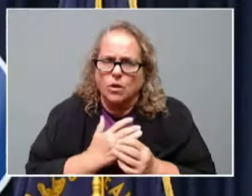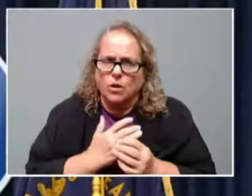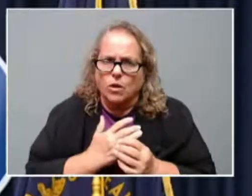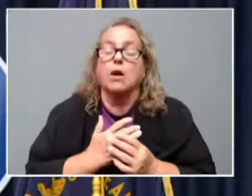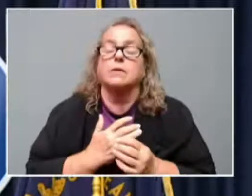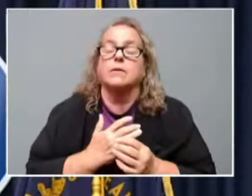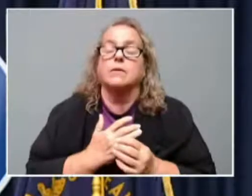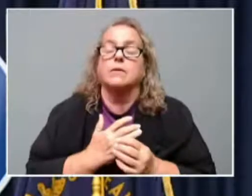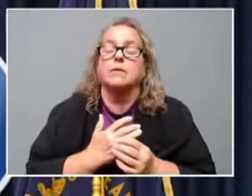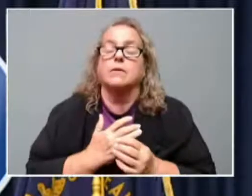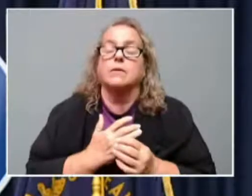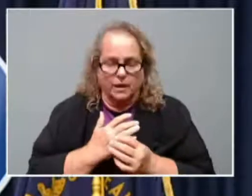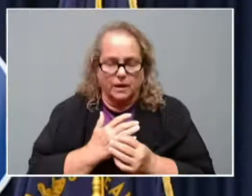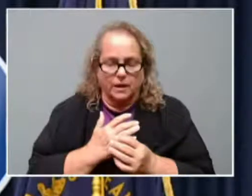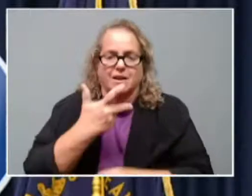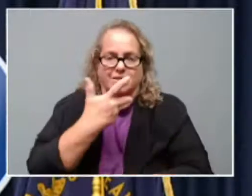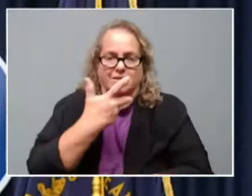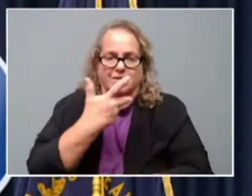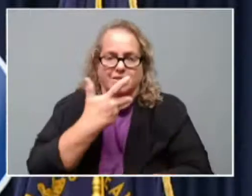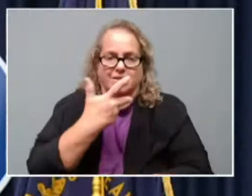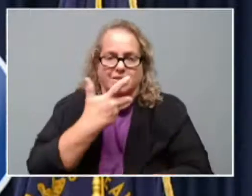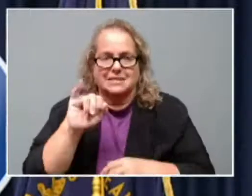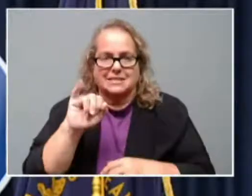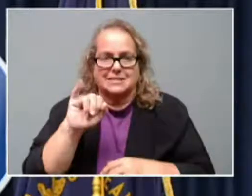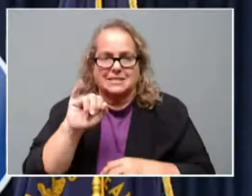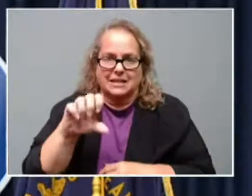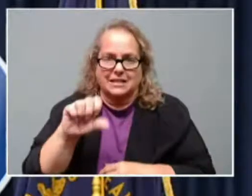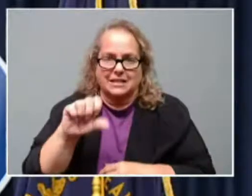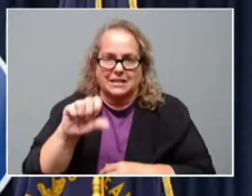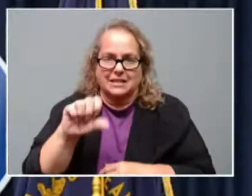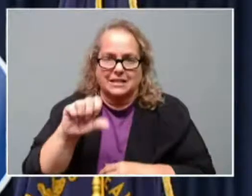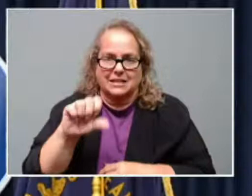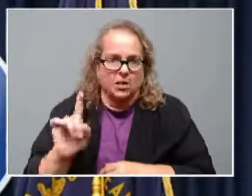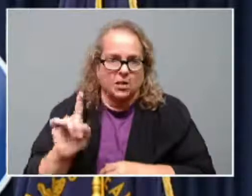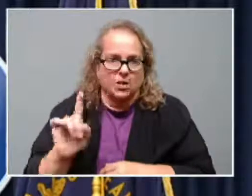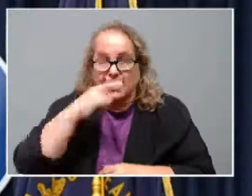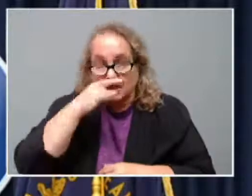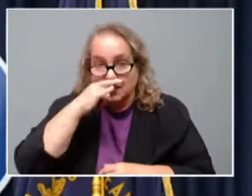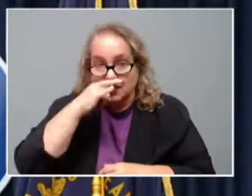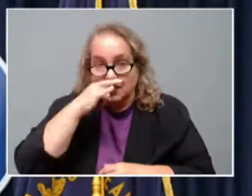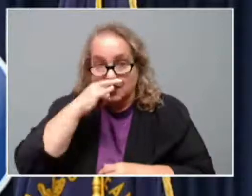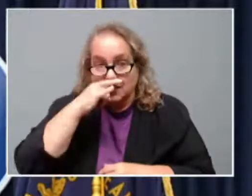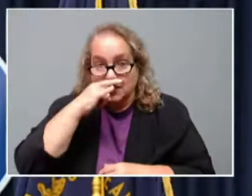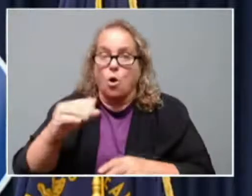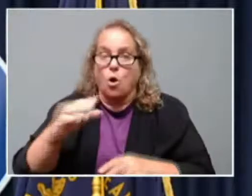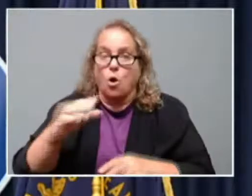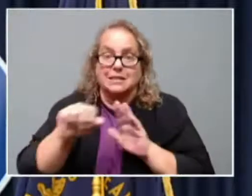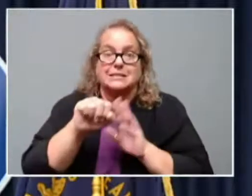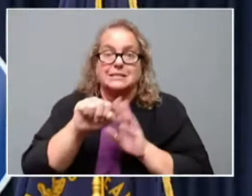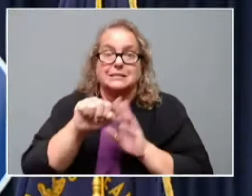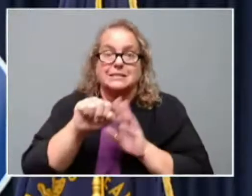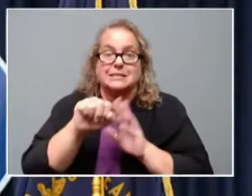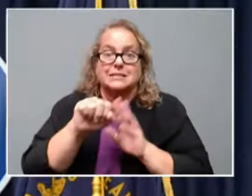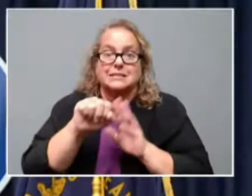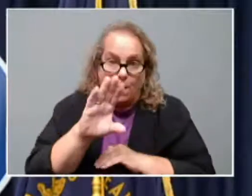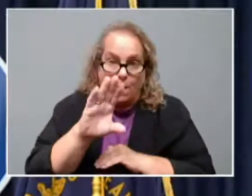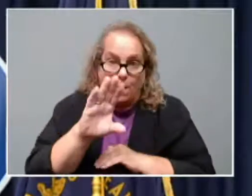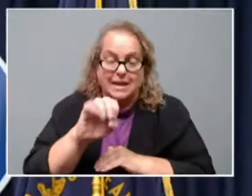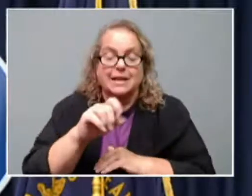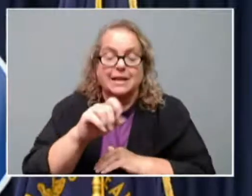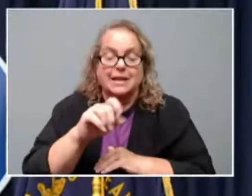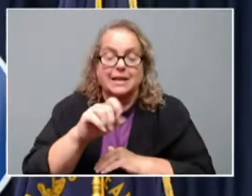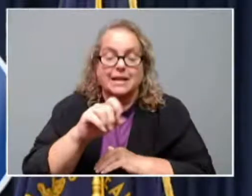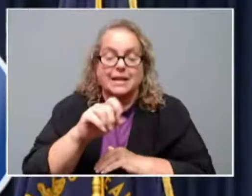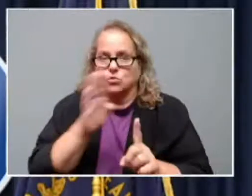Oh, vaccination for kids. Yes, go on the state website. It directs you to the